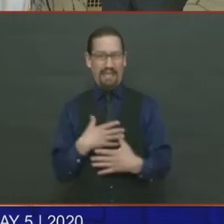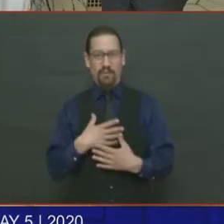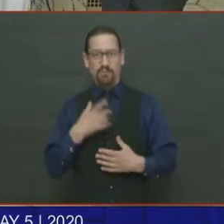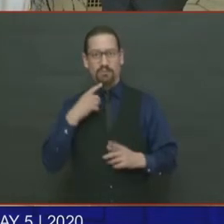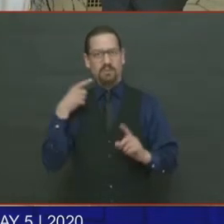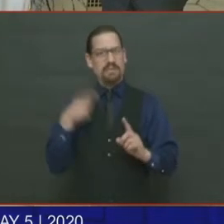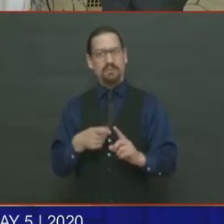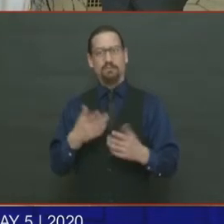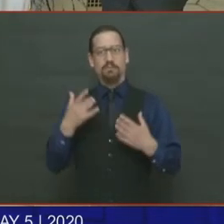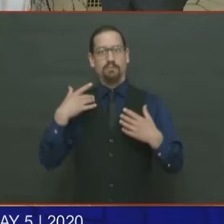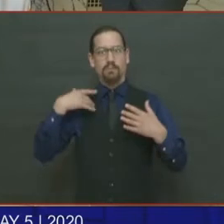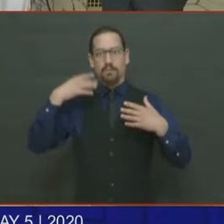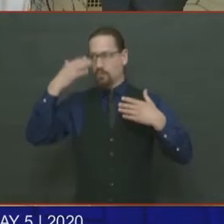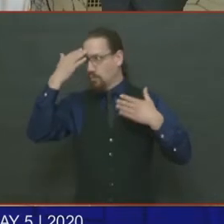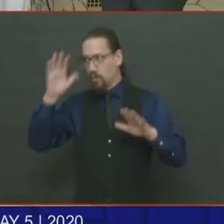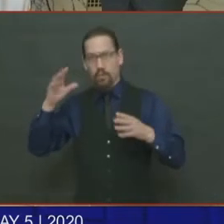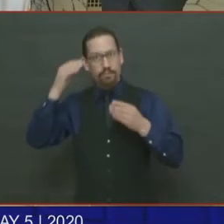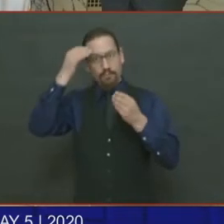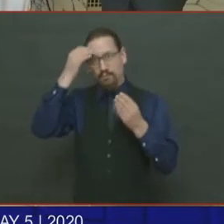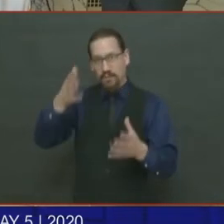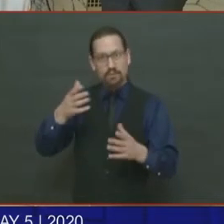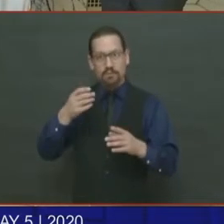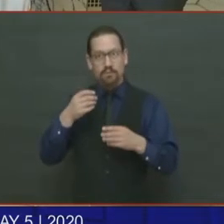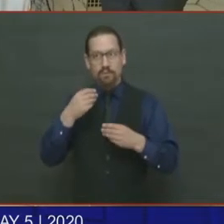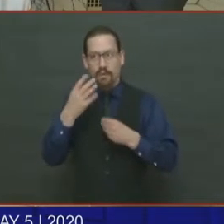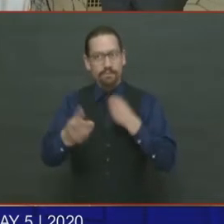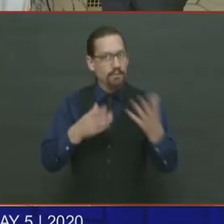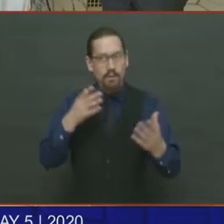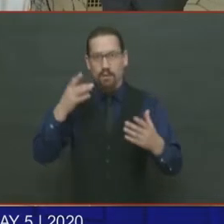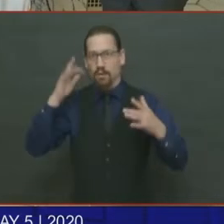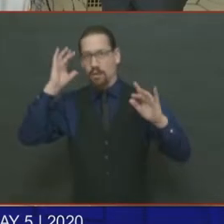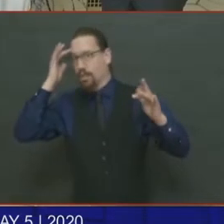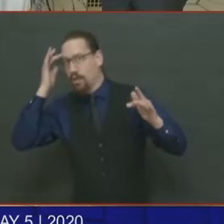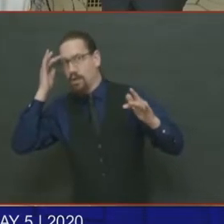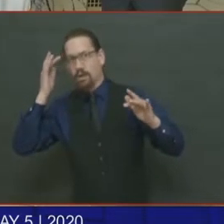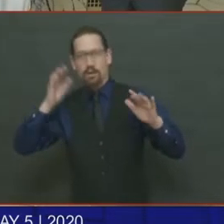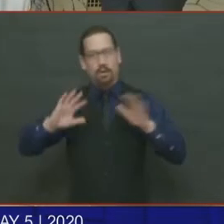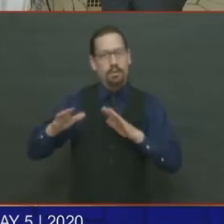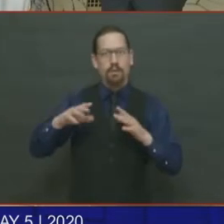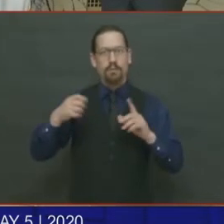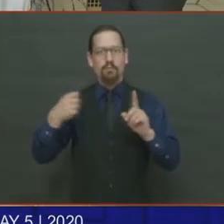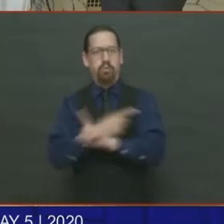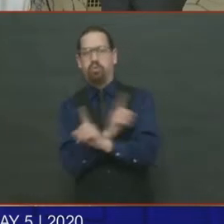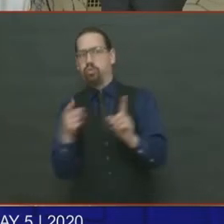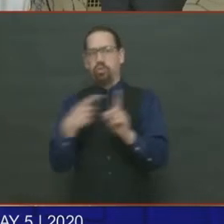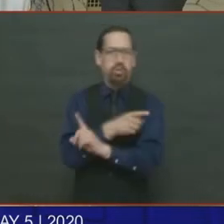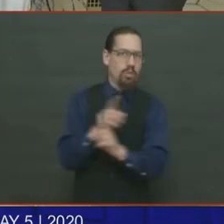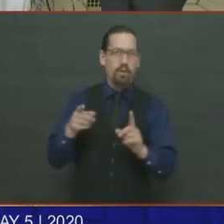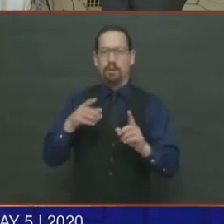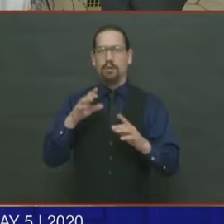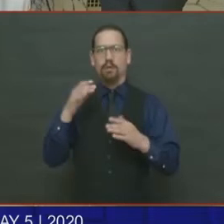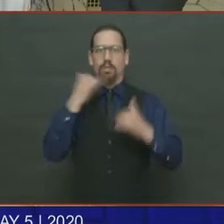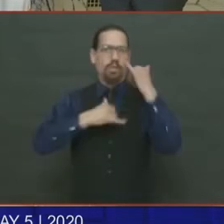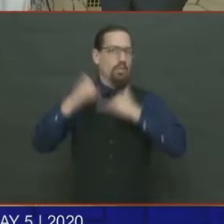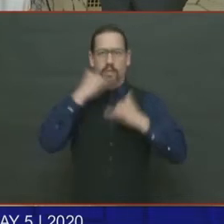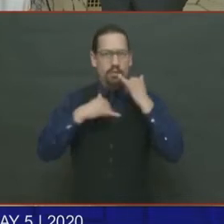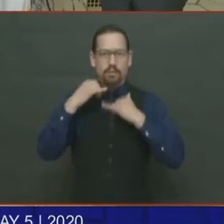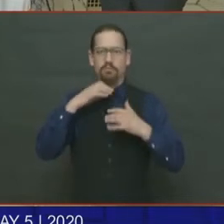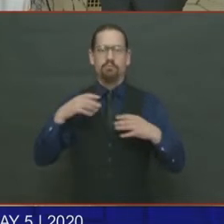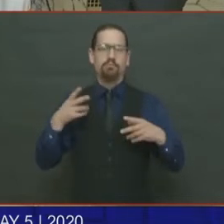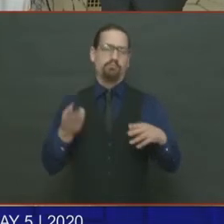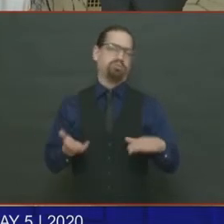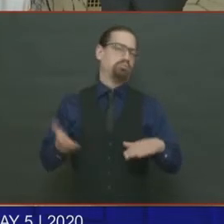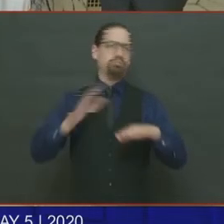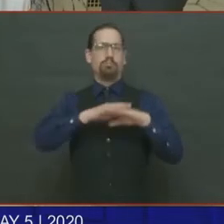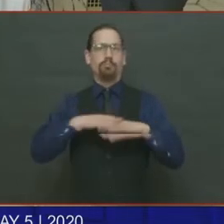On the flip side, there's a lot of misinformation flying around that, this has all been a big overreaction and we can